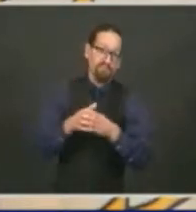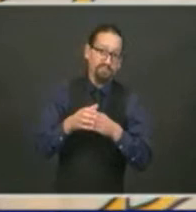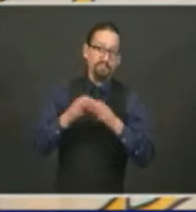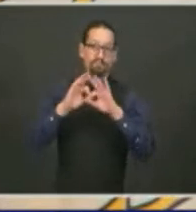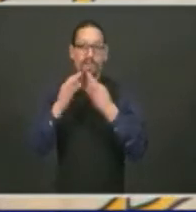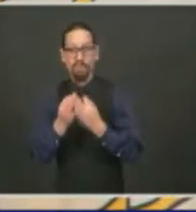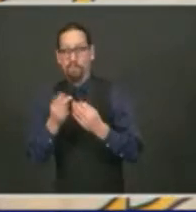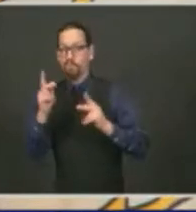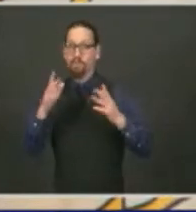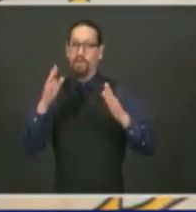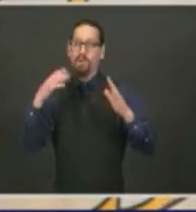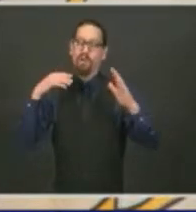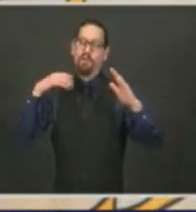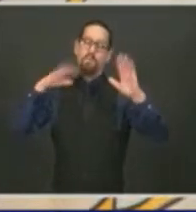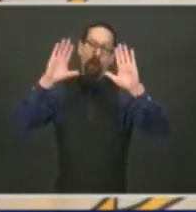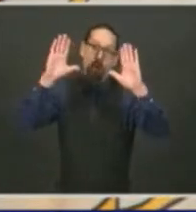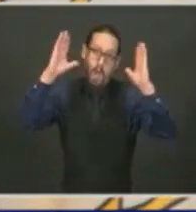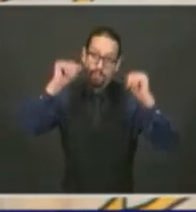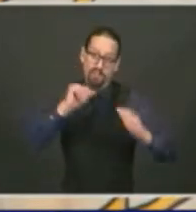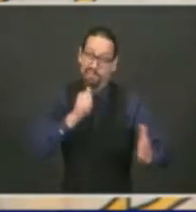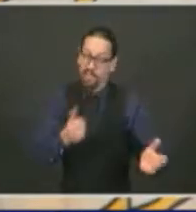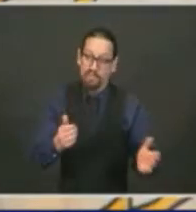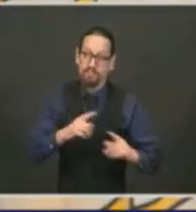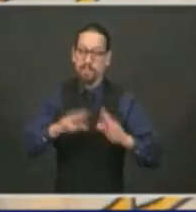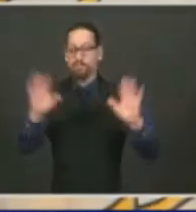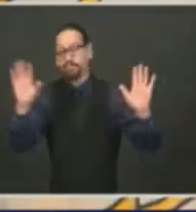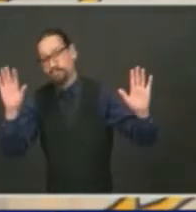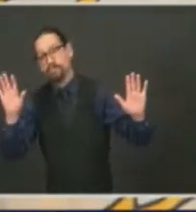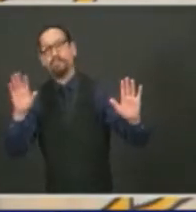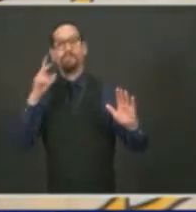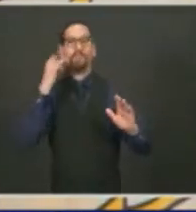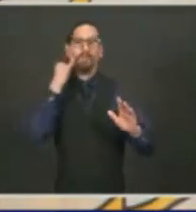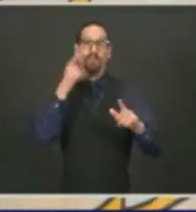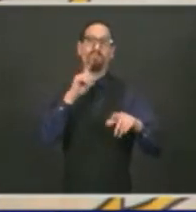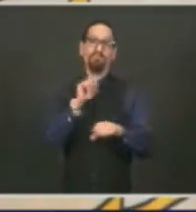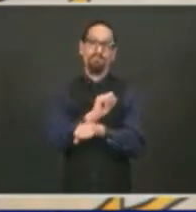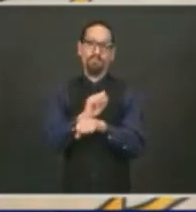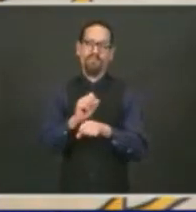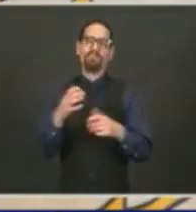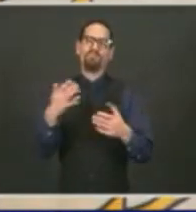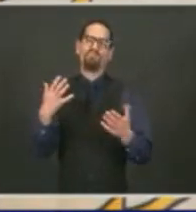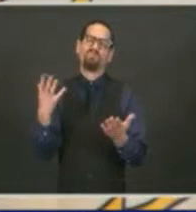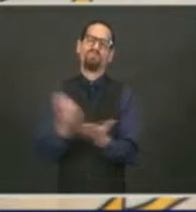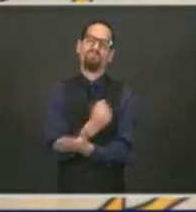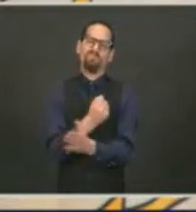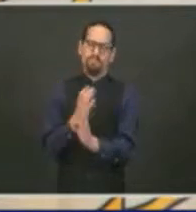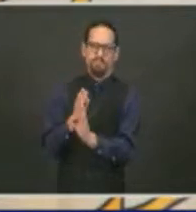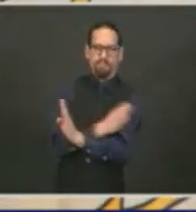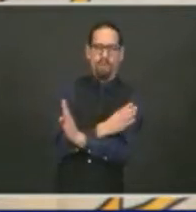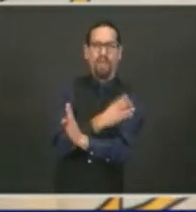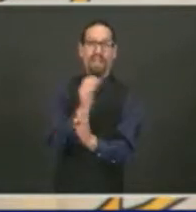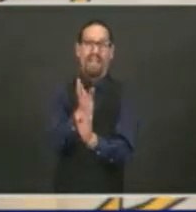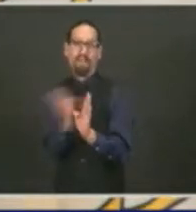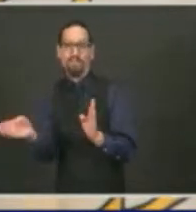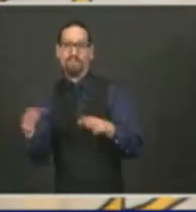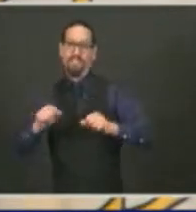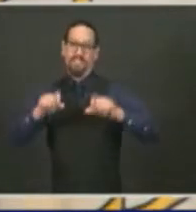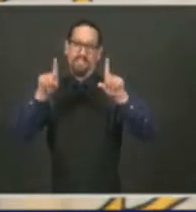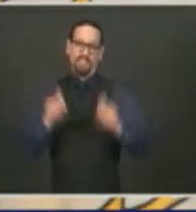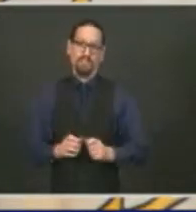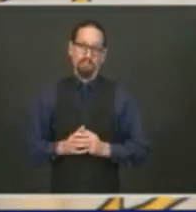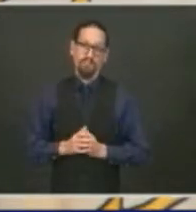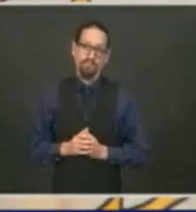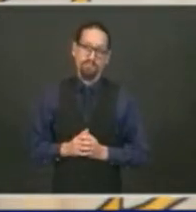but absolutely, if you are going to be doing that, get tested before and get tested after. If you're going to